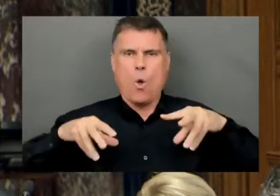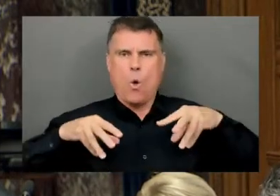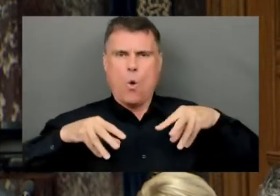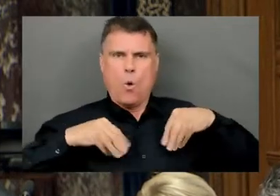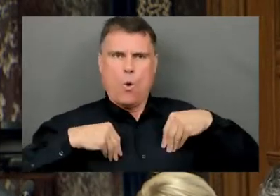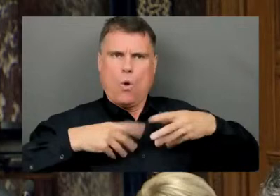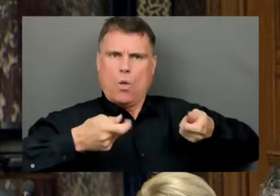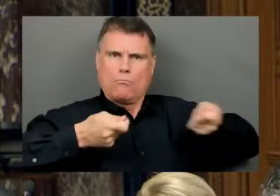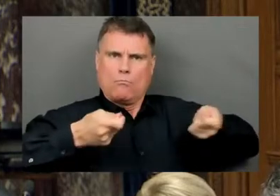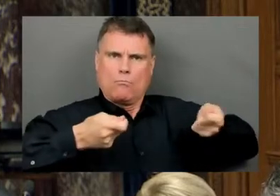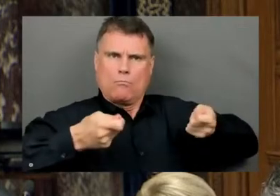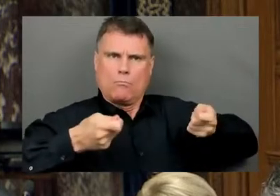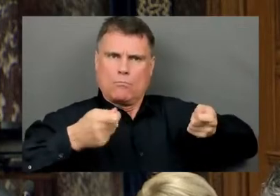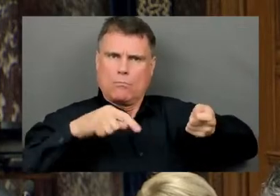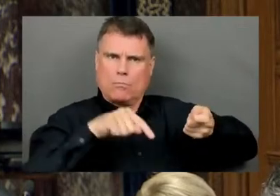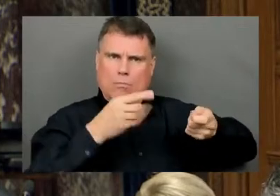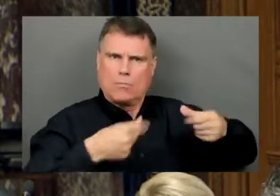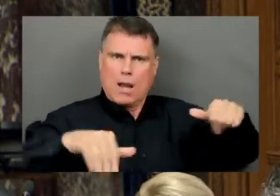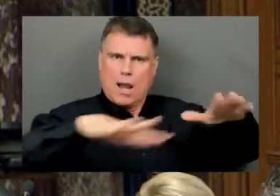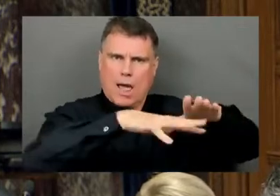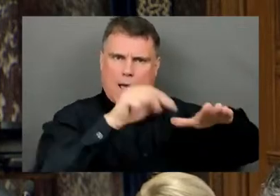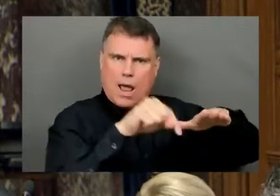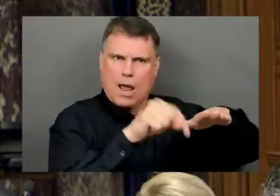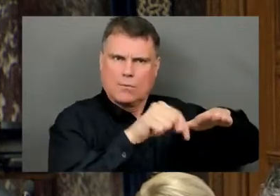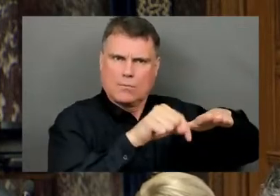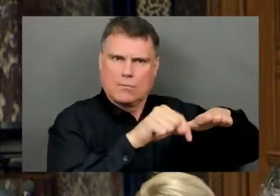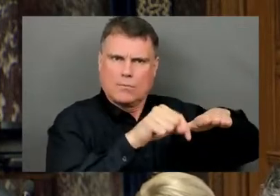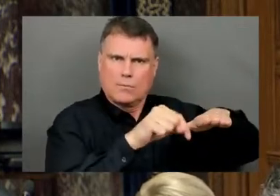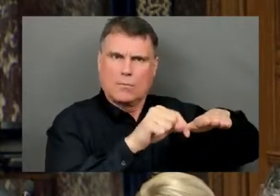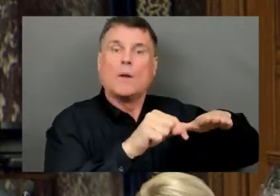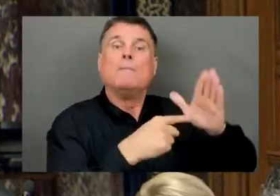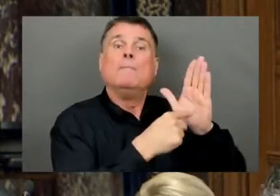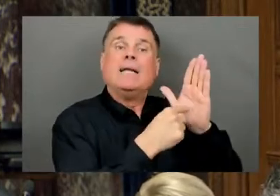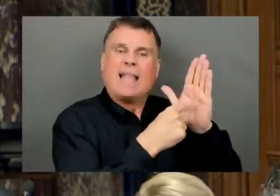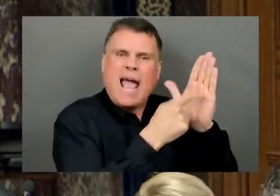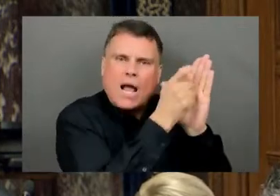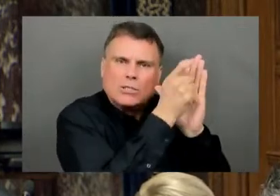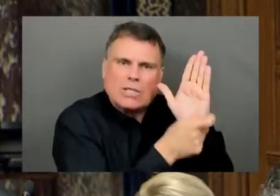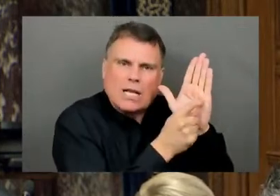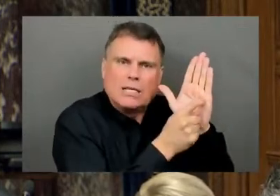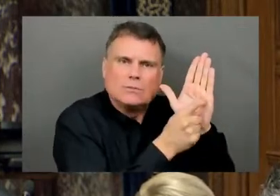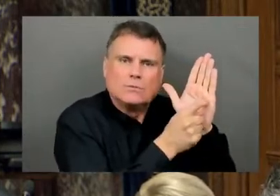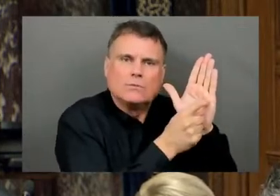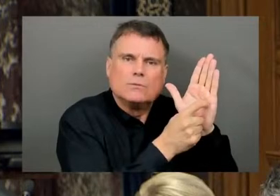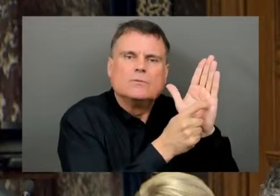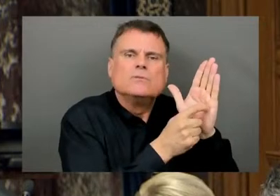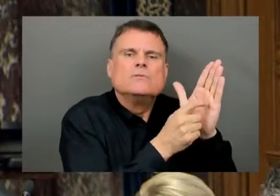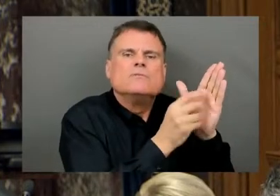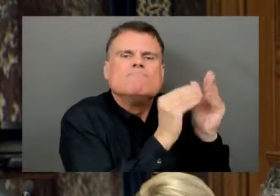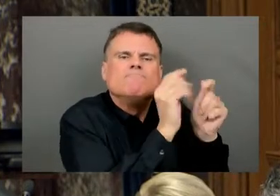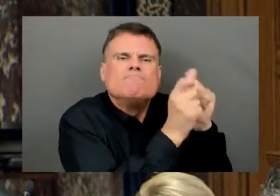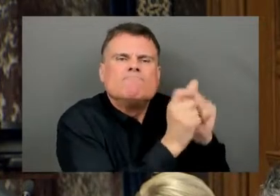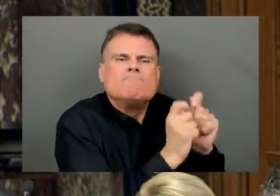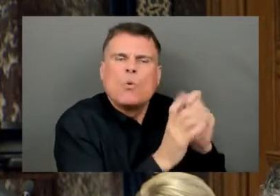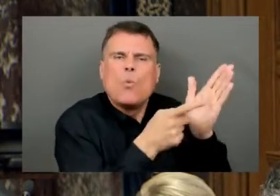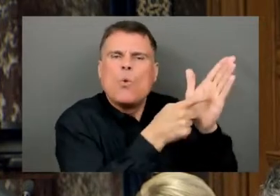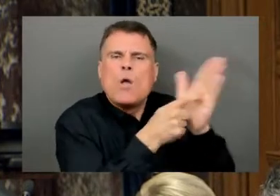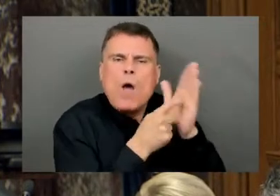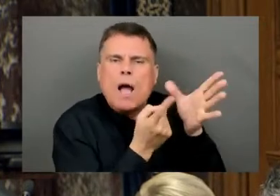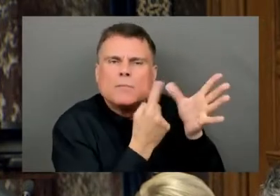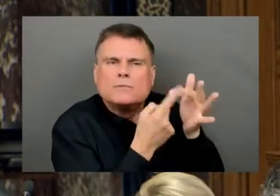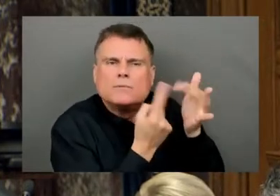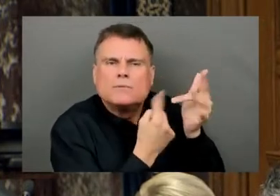address administrative requirements of the Land Title Office. Mr. Speaker, 2024